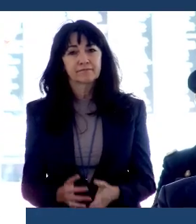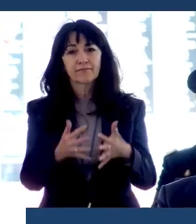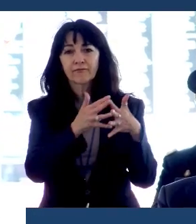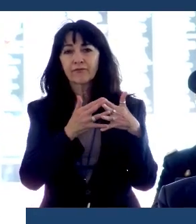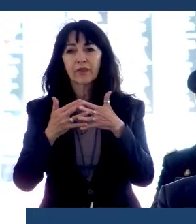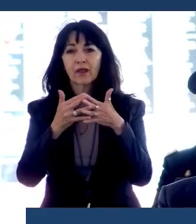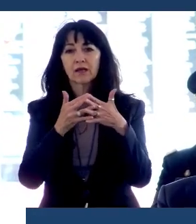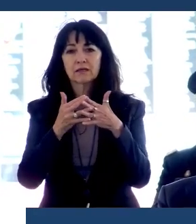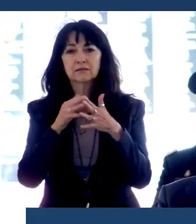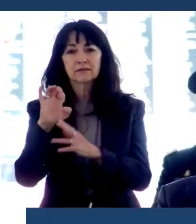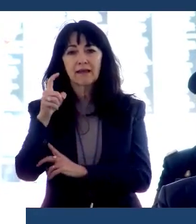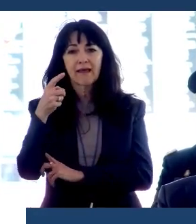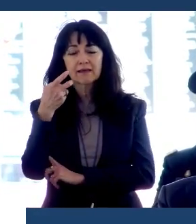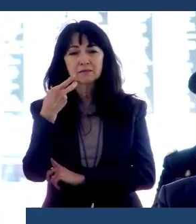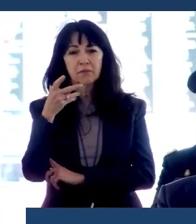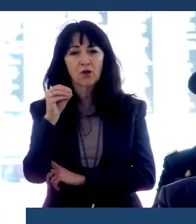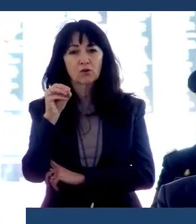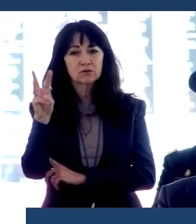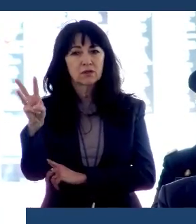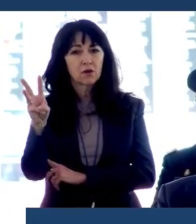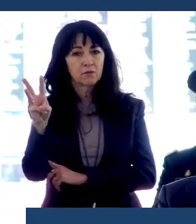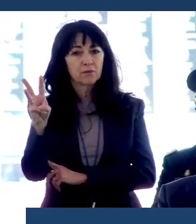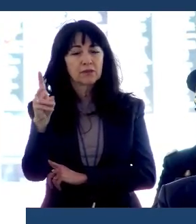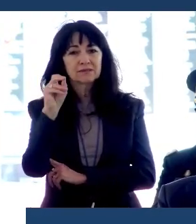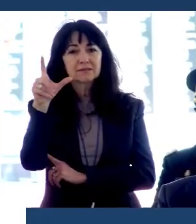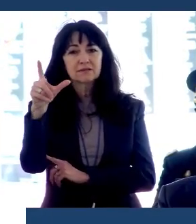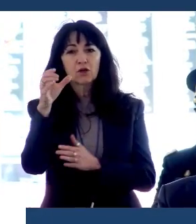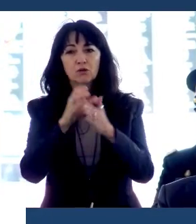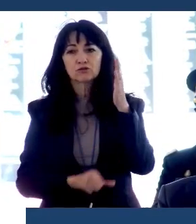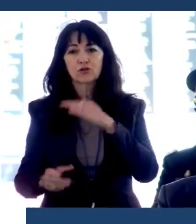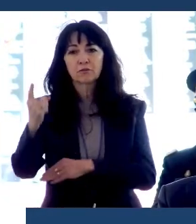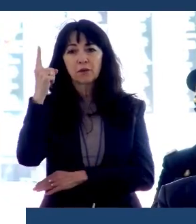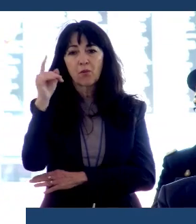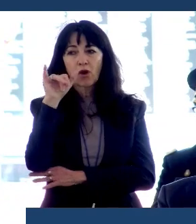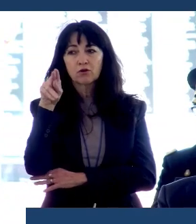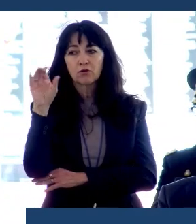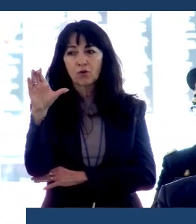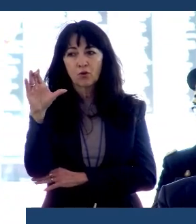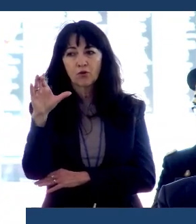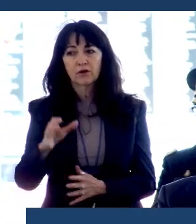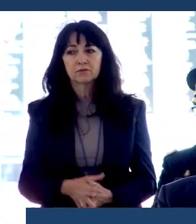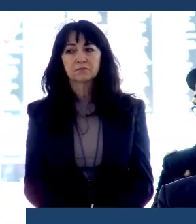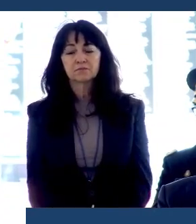American ex-POWs, Delaware Chapter Number 1, Incorporated.